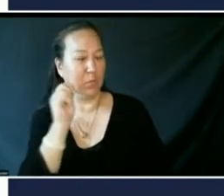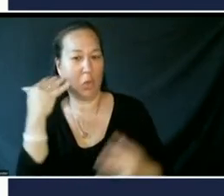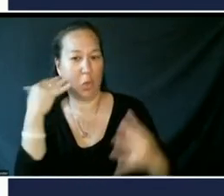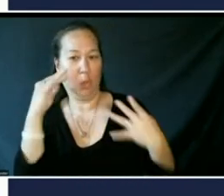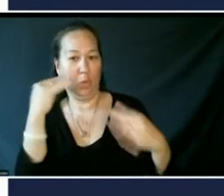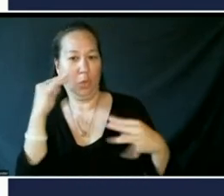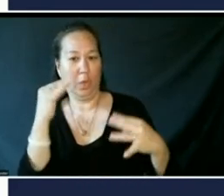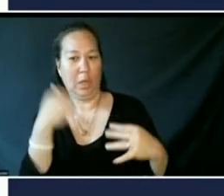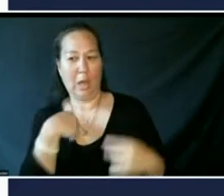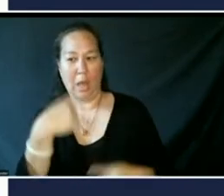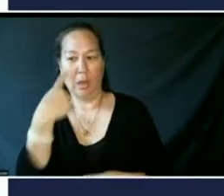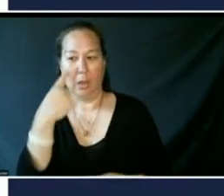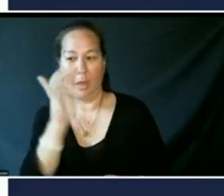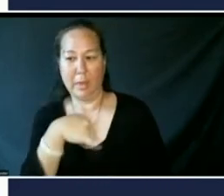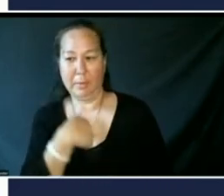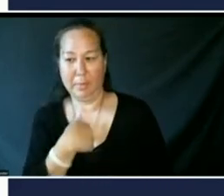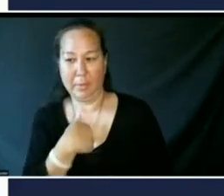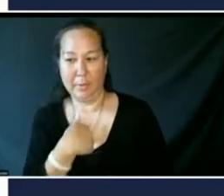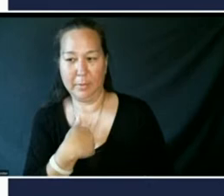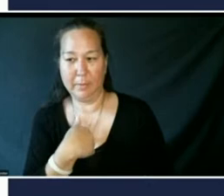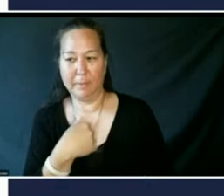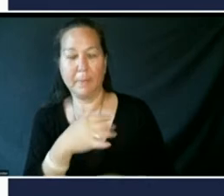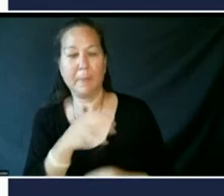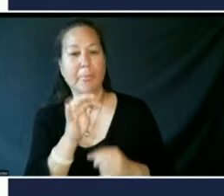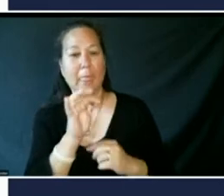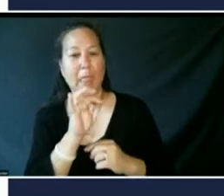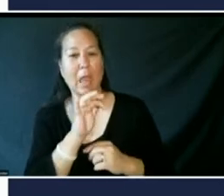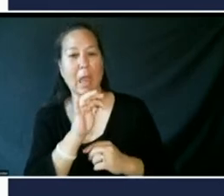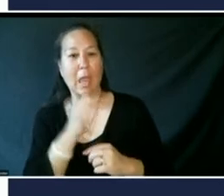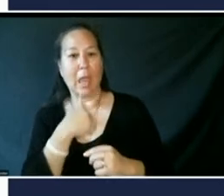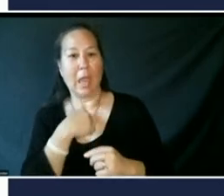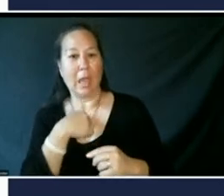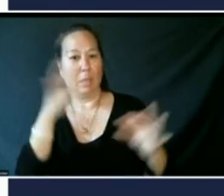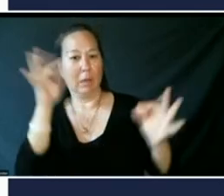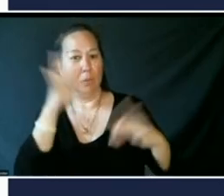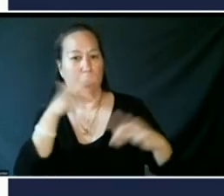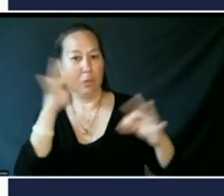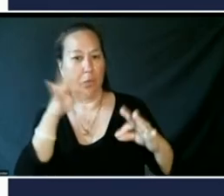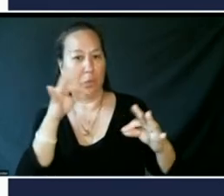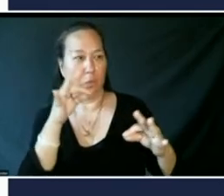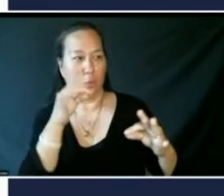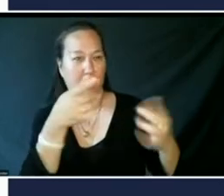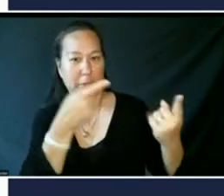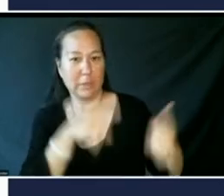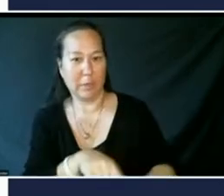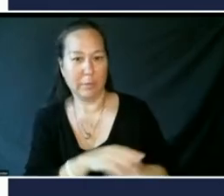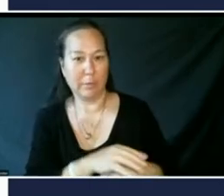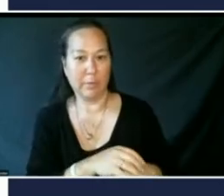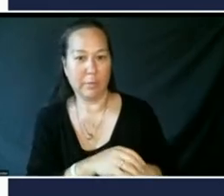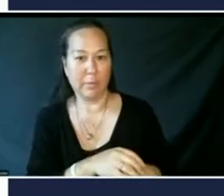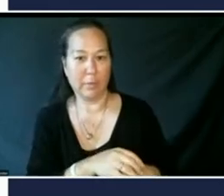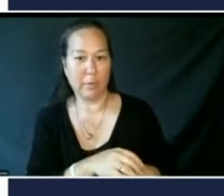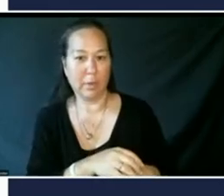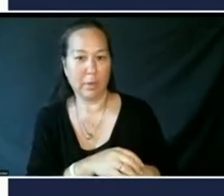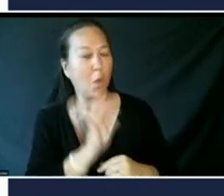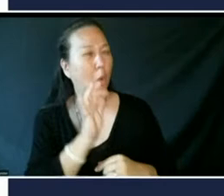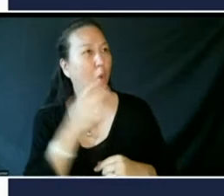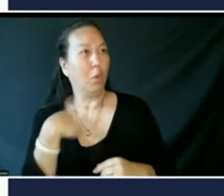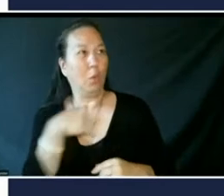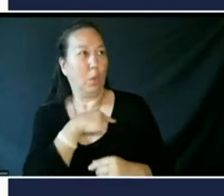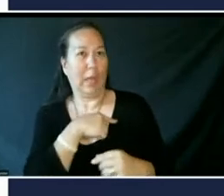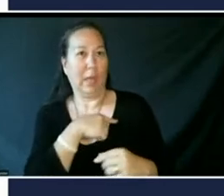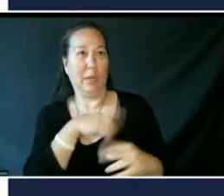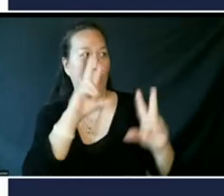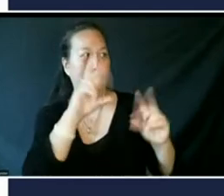me. And they're and then it's just, we don't know what's going to, I mean, the uncertainty of that was what was the